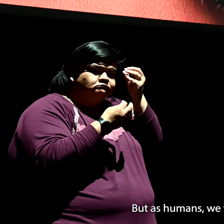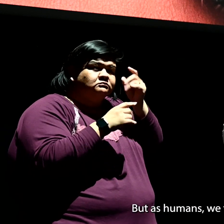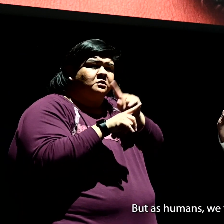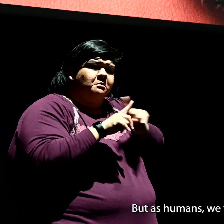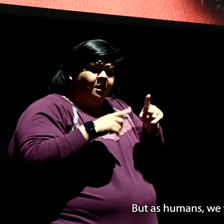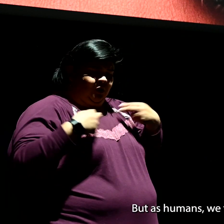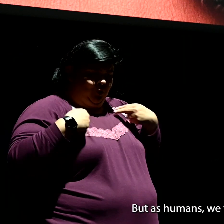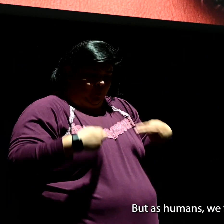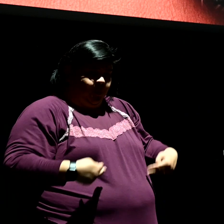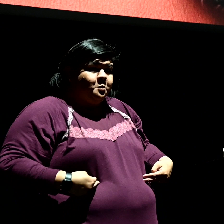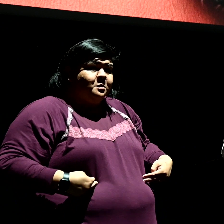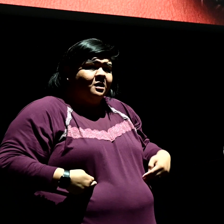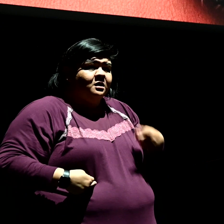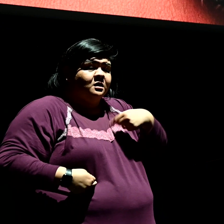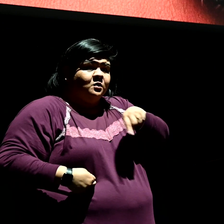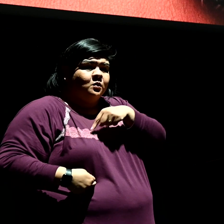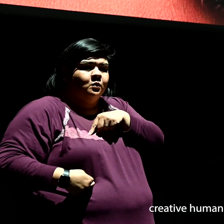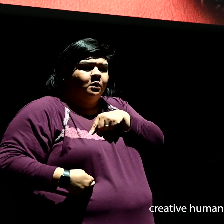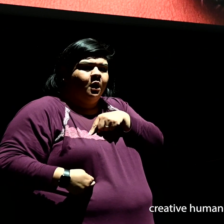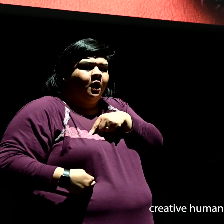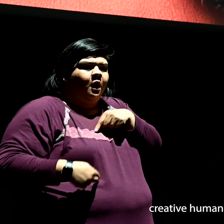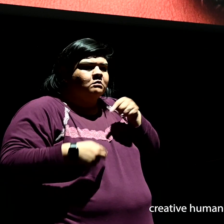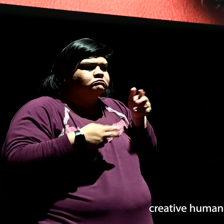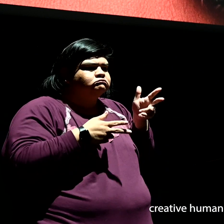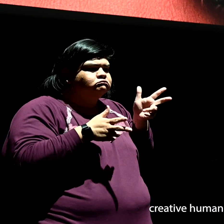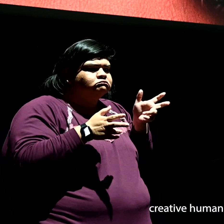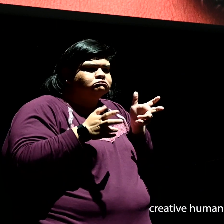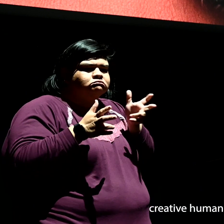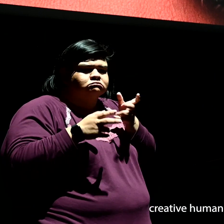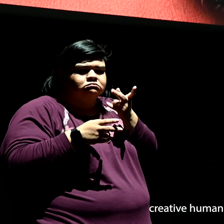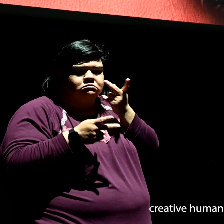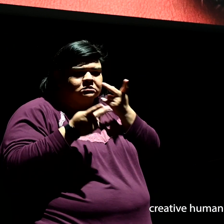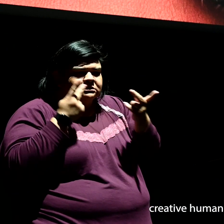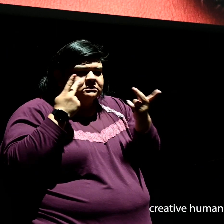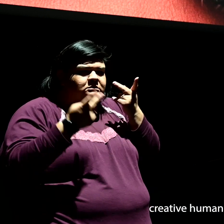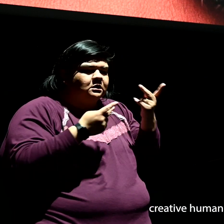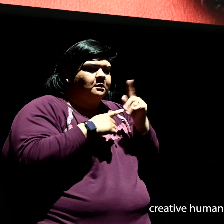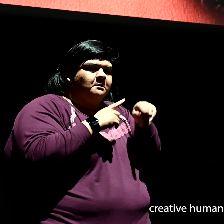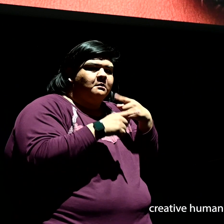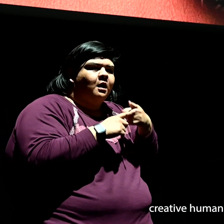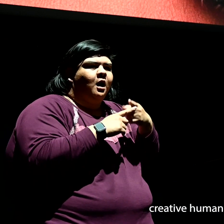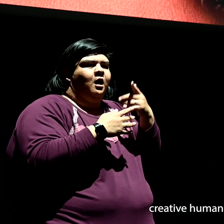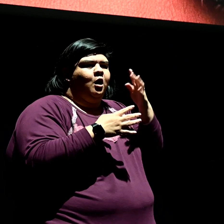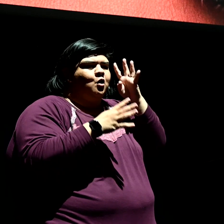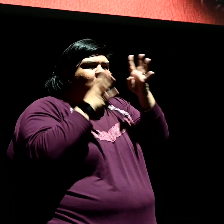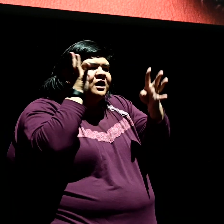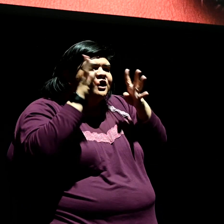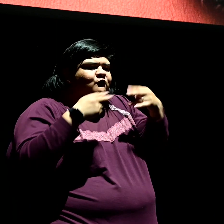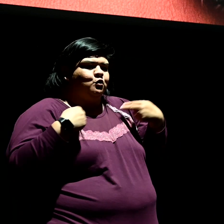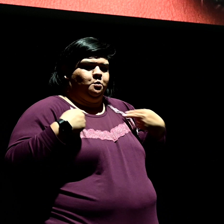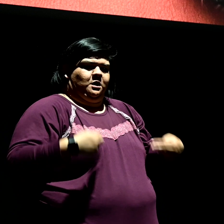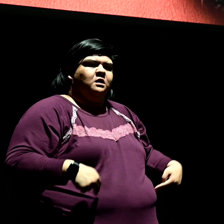in so much about creative humanity, you know, and